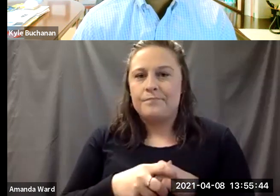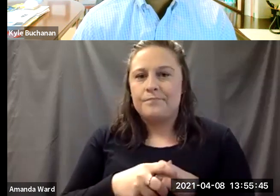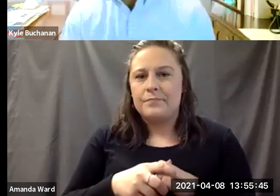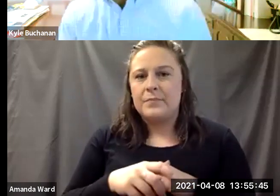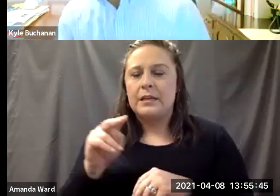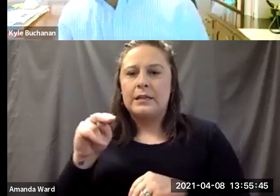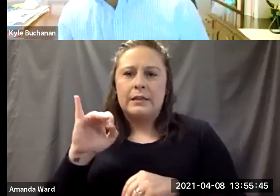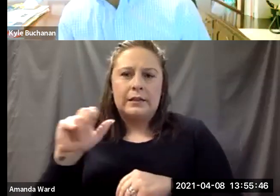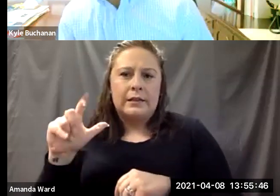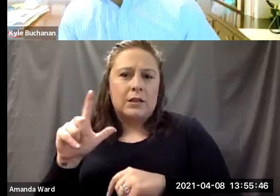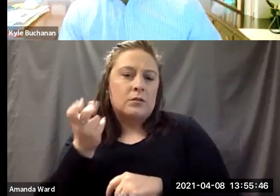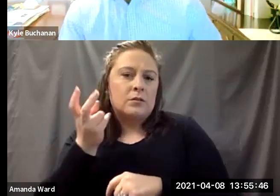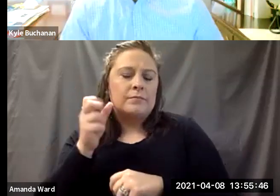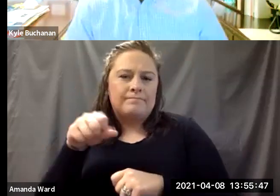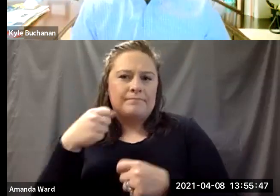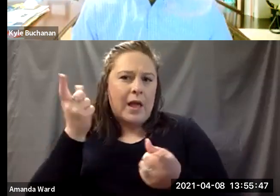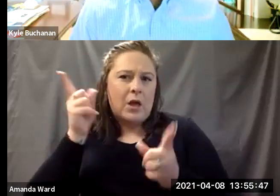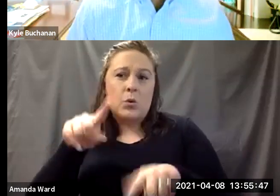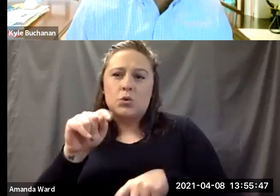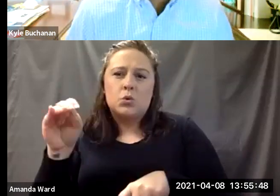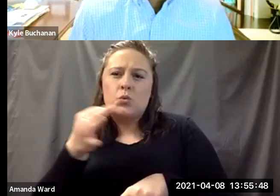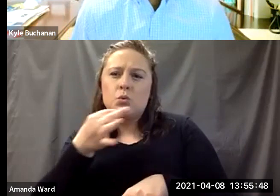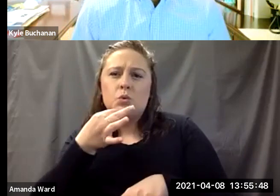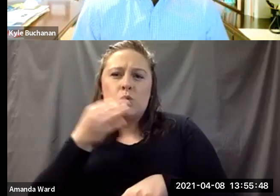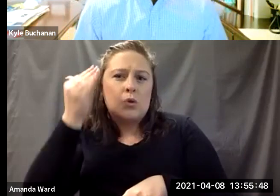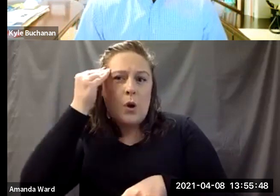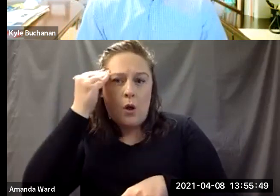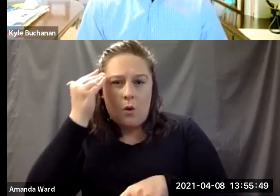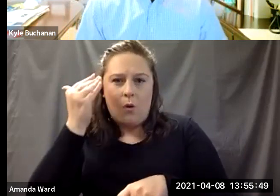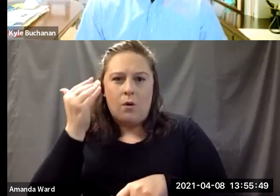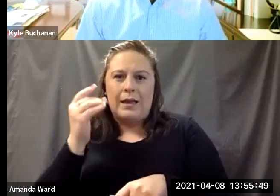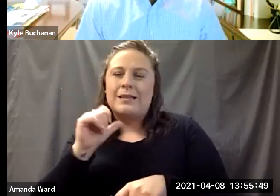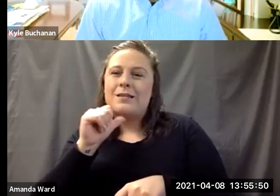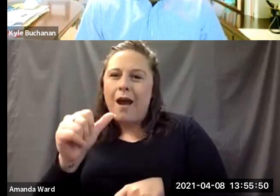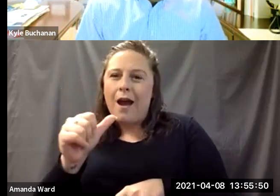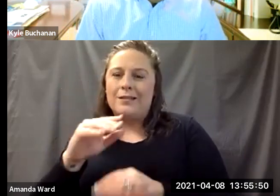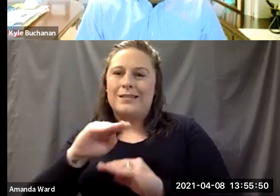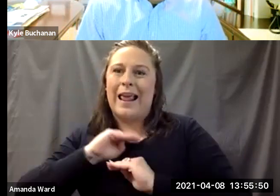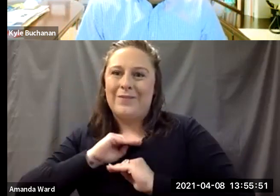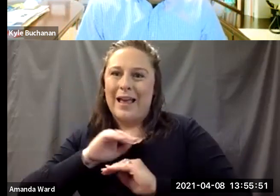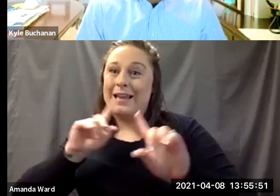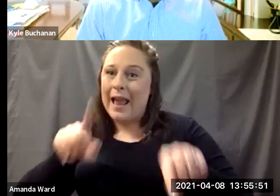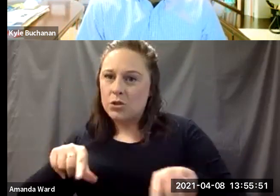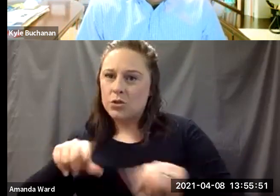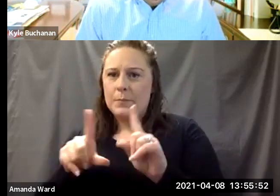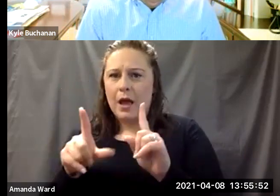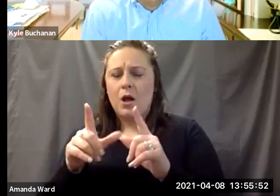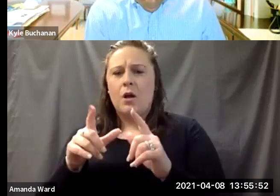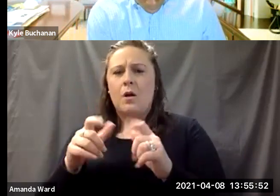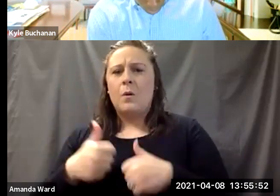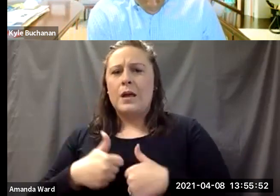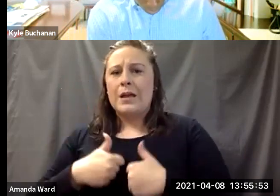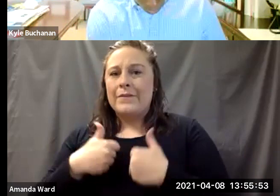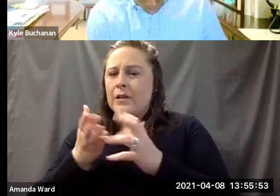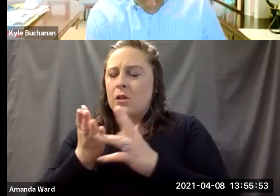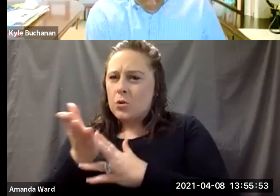Yeah, I agree. It's too soon to know. And that's a deeply unsatisfying answer. We have lived through a lot of uncertainty right now,